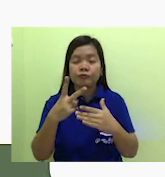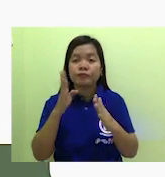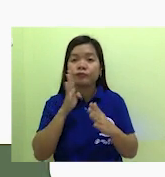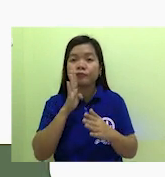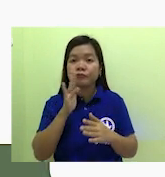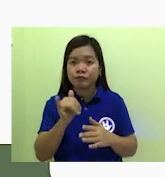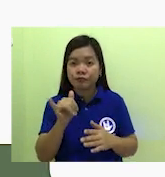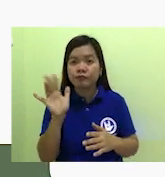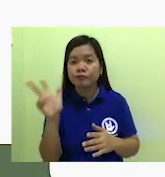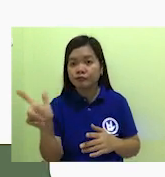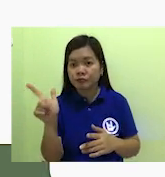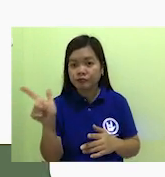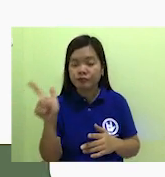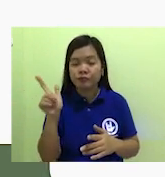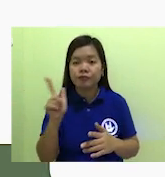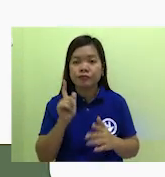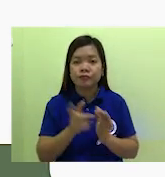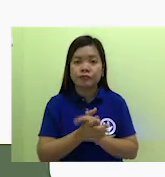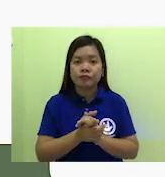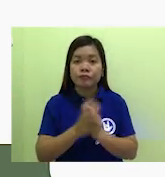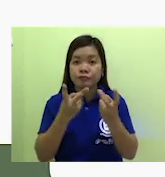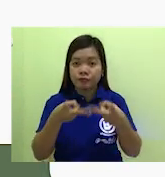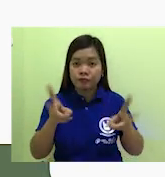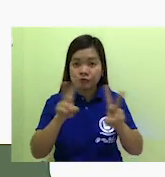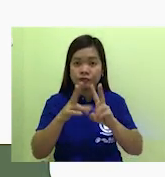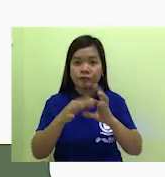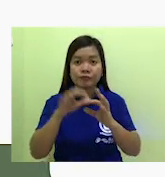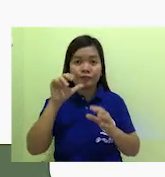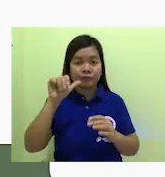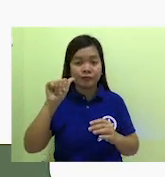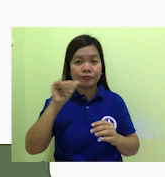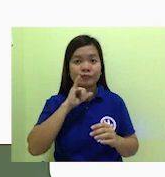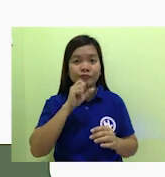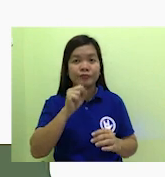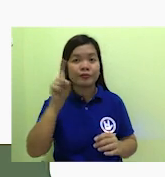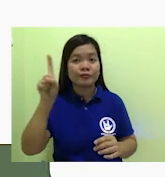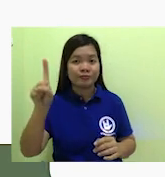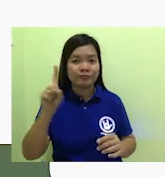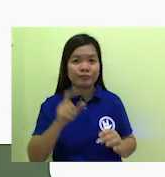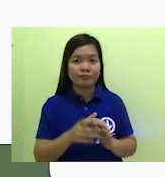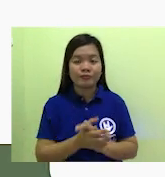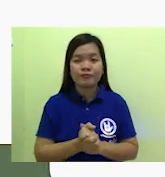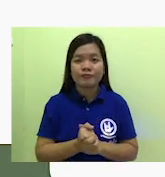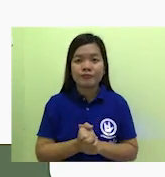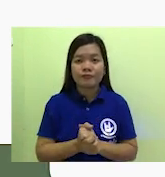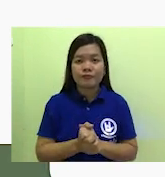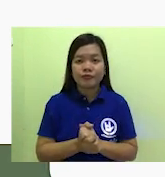20. Therefore, the value of A is 1.